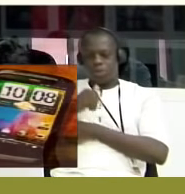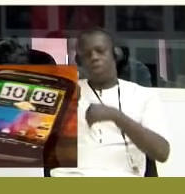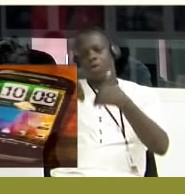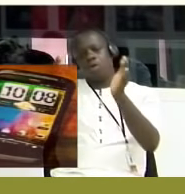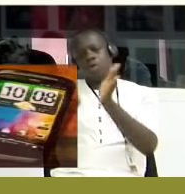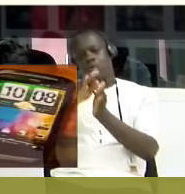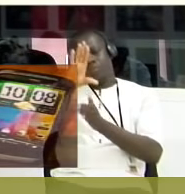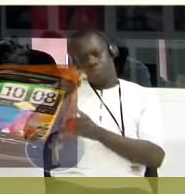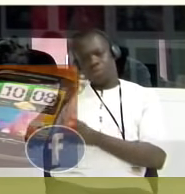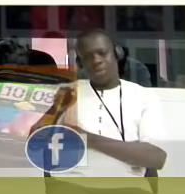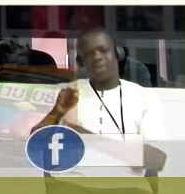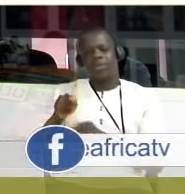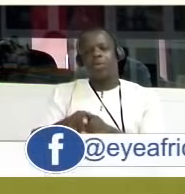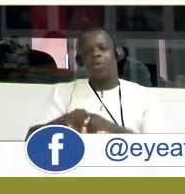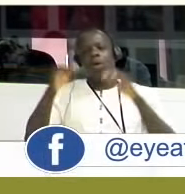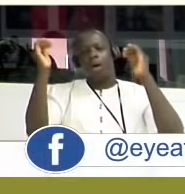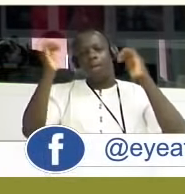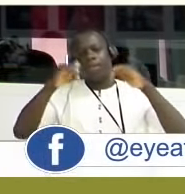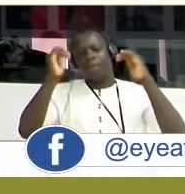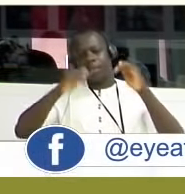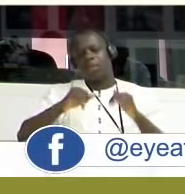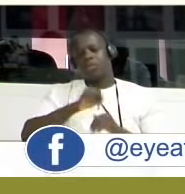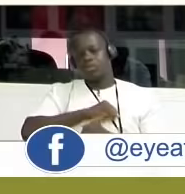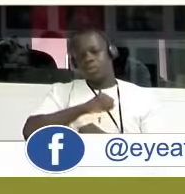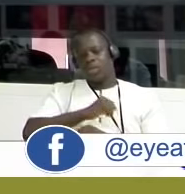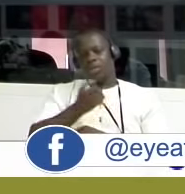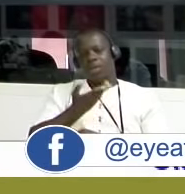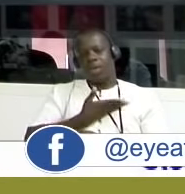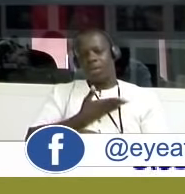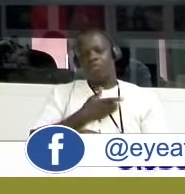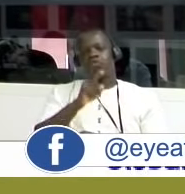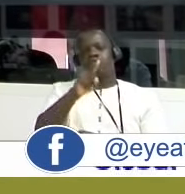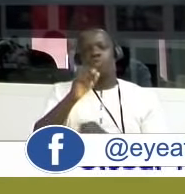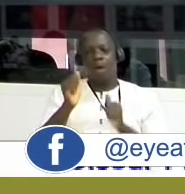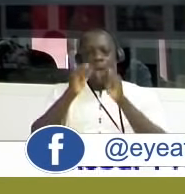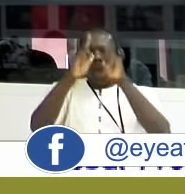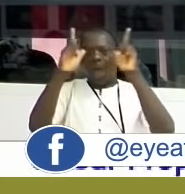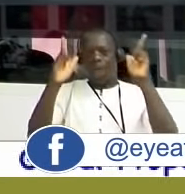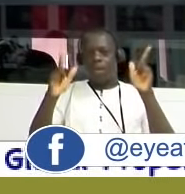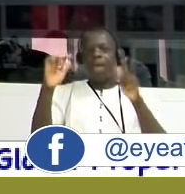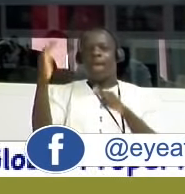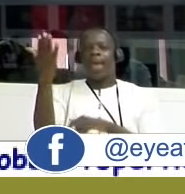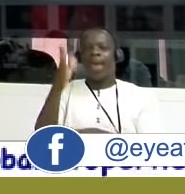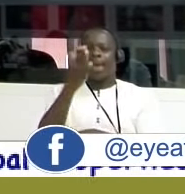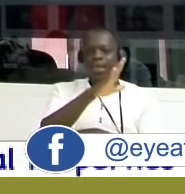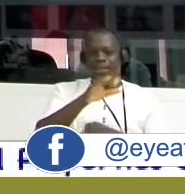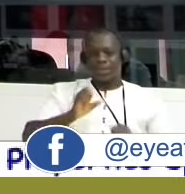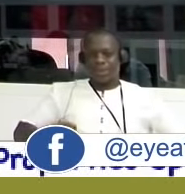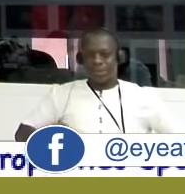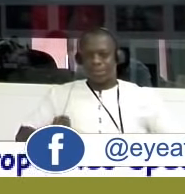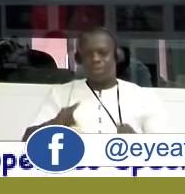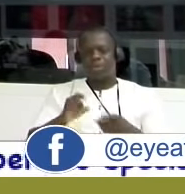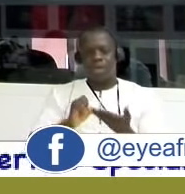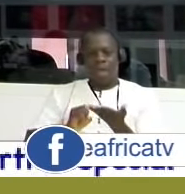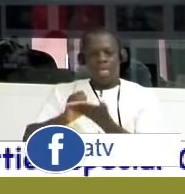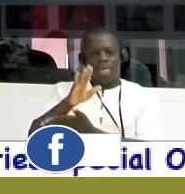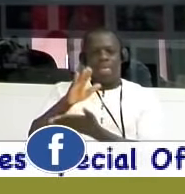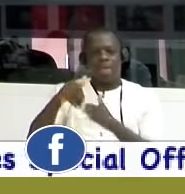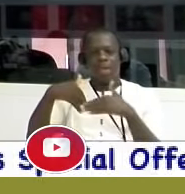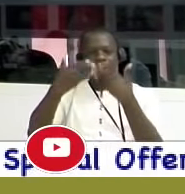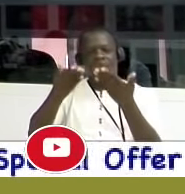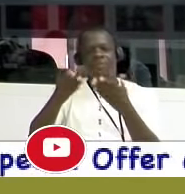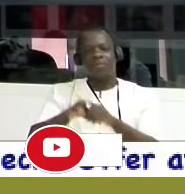whatever. Are you aware of any specific orders that were given to either the fire service or the